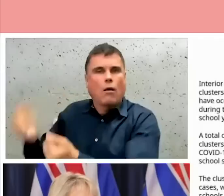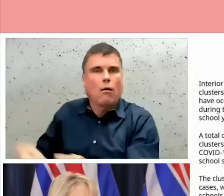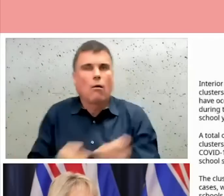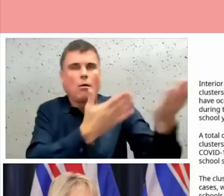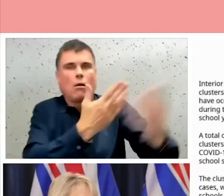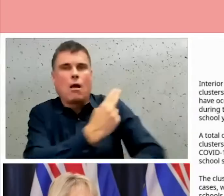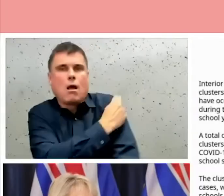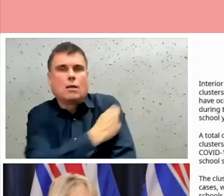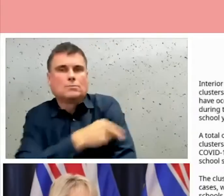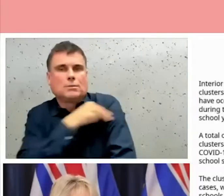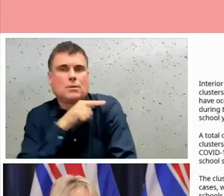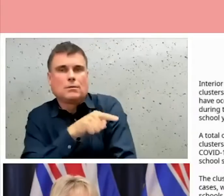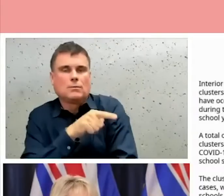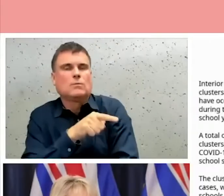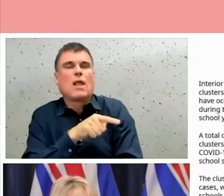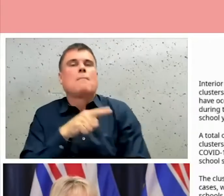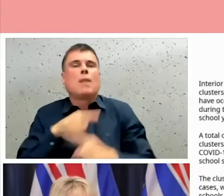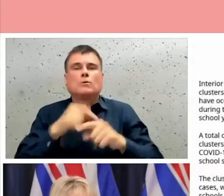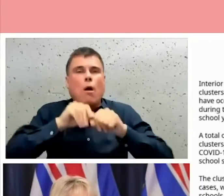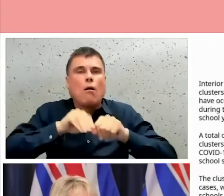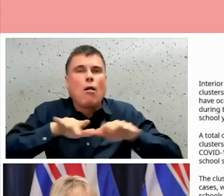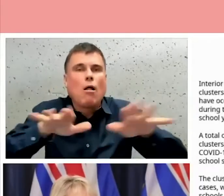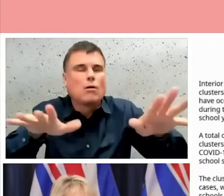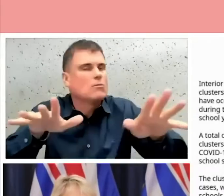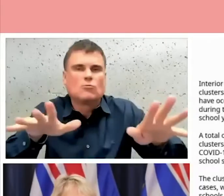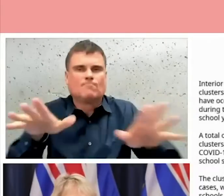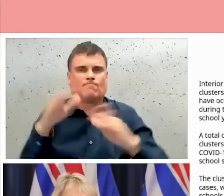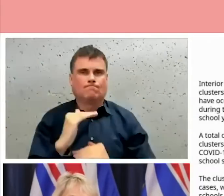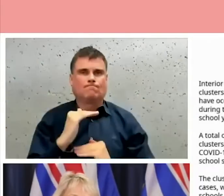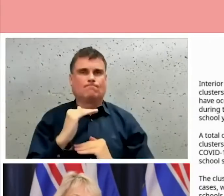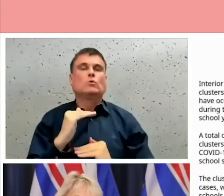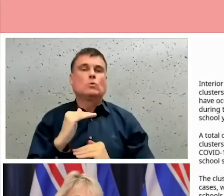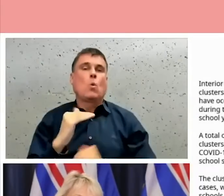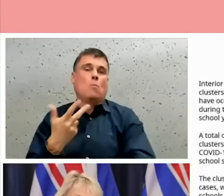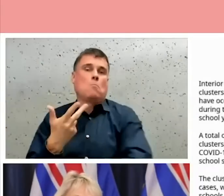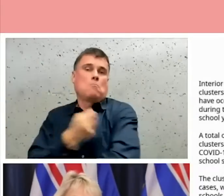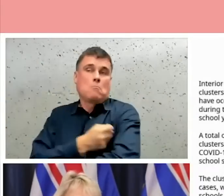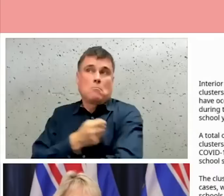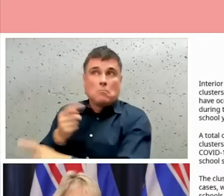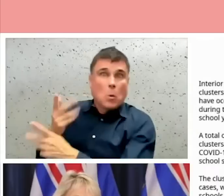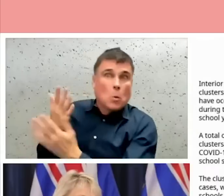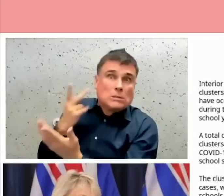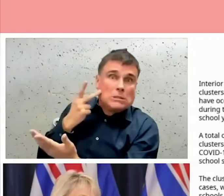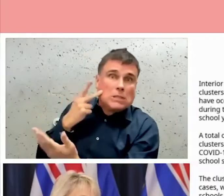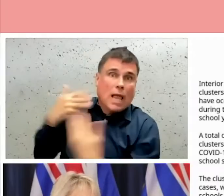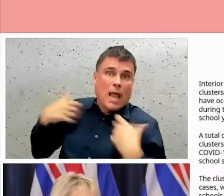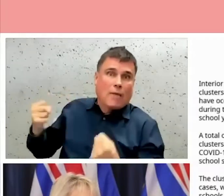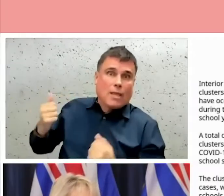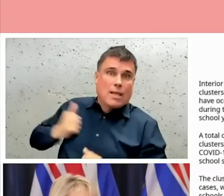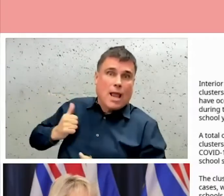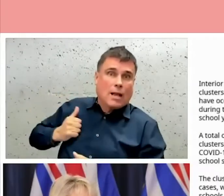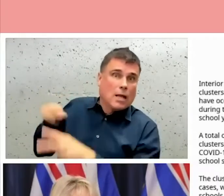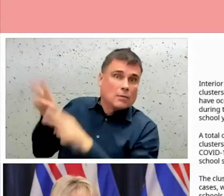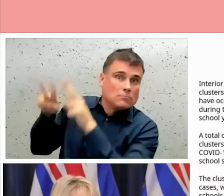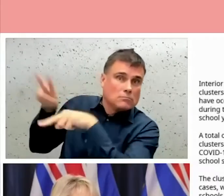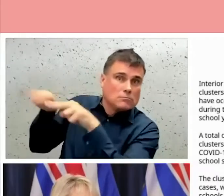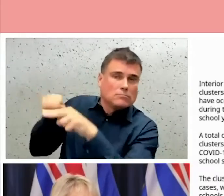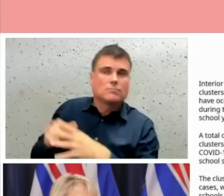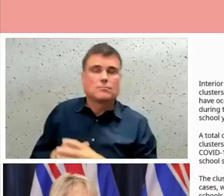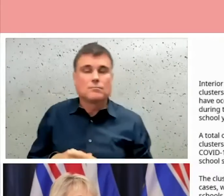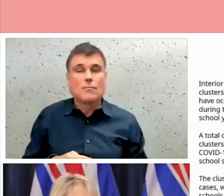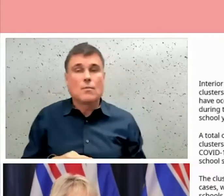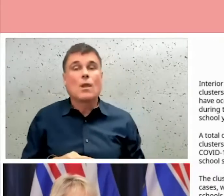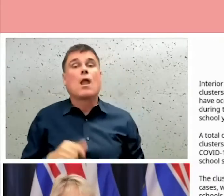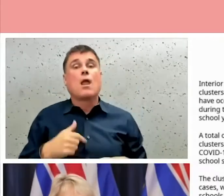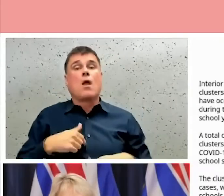settings. Finally, in the report, what you'll see is a more in-depth analysis of the clusters